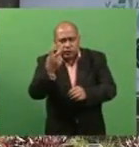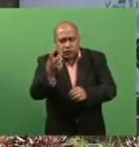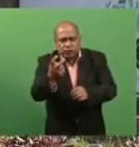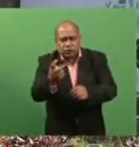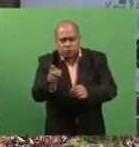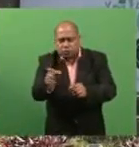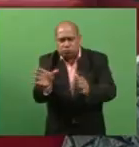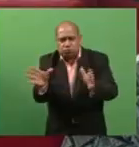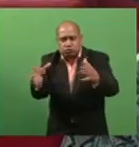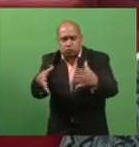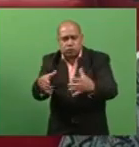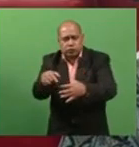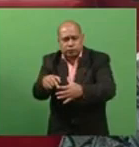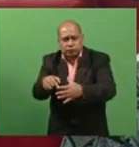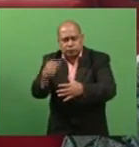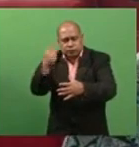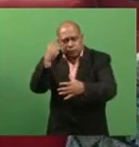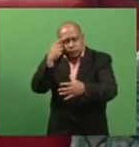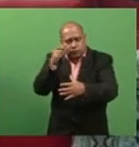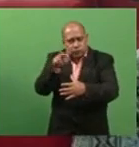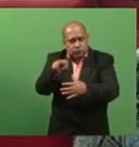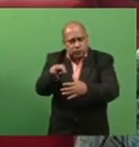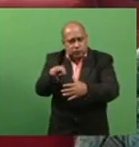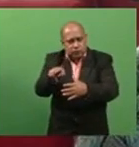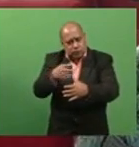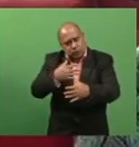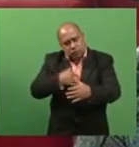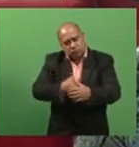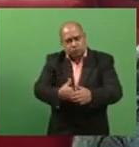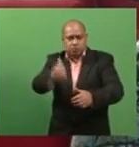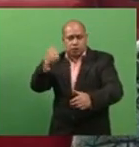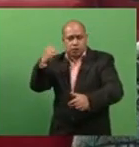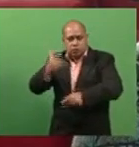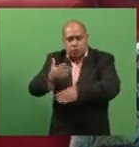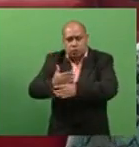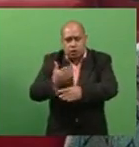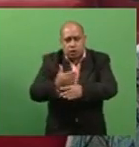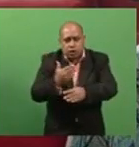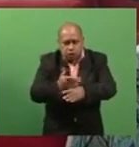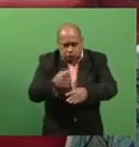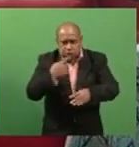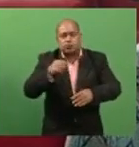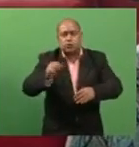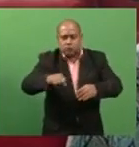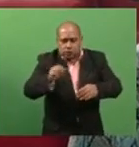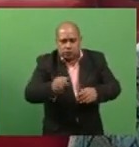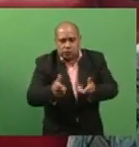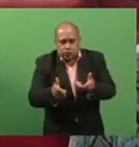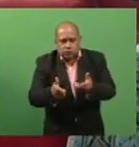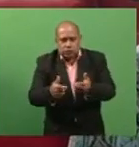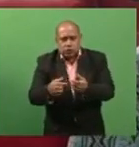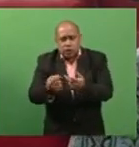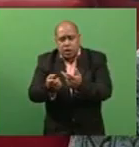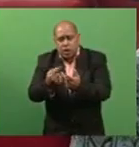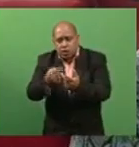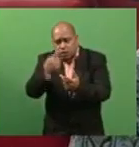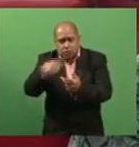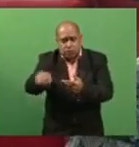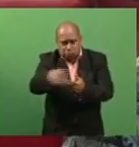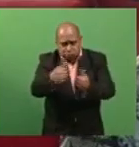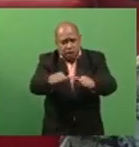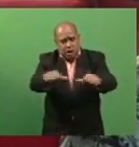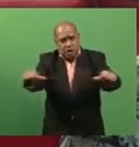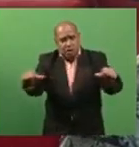have to go back to that. Why I'm saying sugar, of course we can be reliant on other agricultural products, but it is not of that